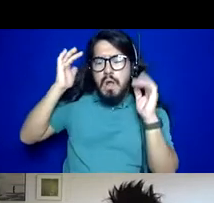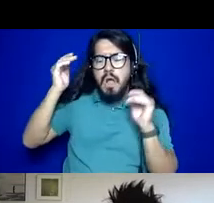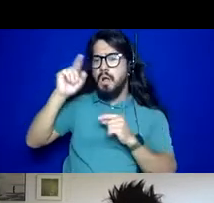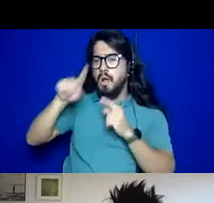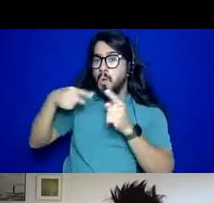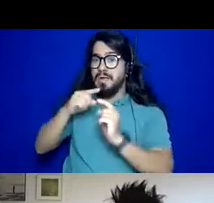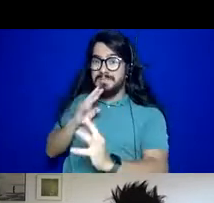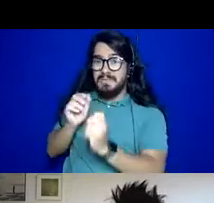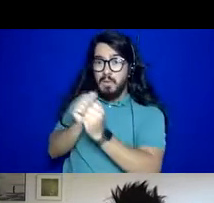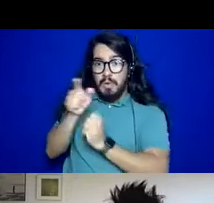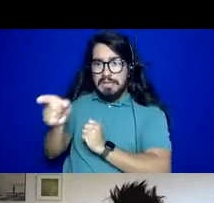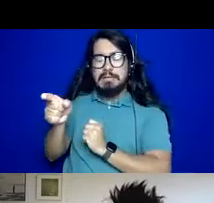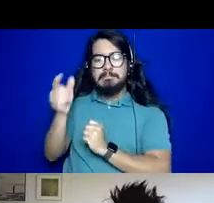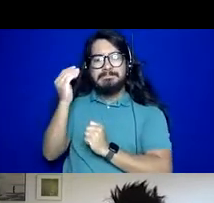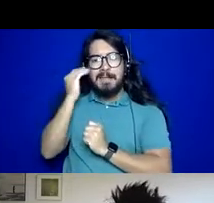speaking with them, and